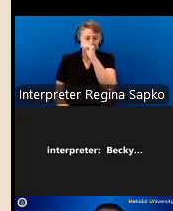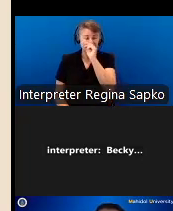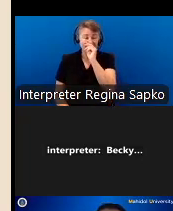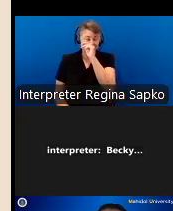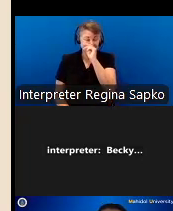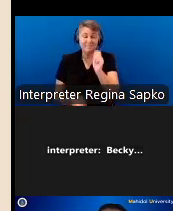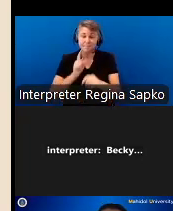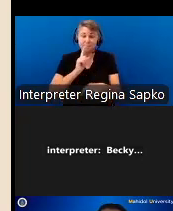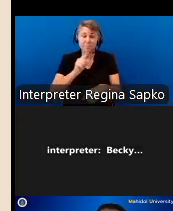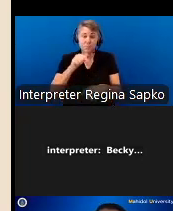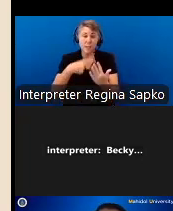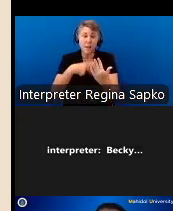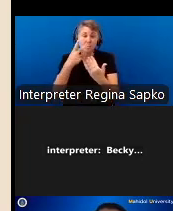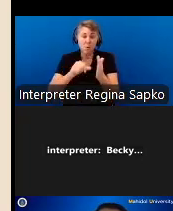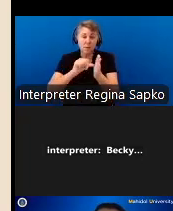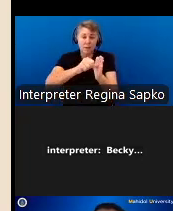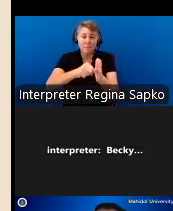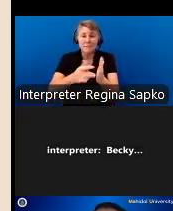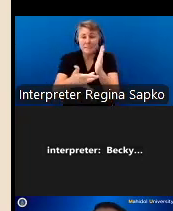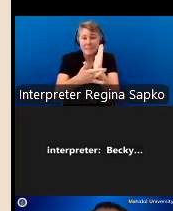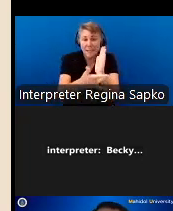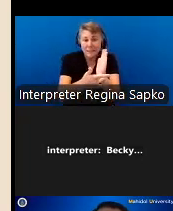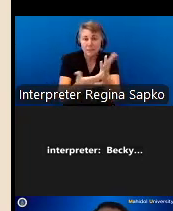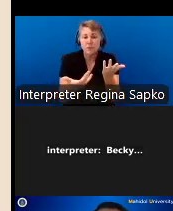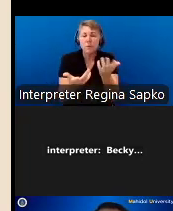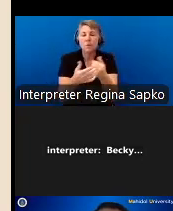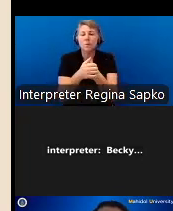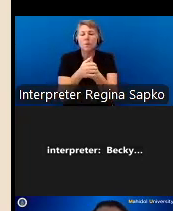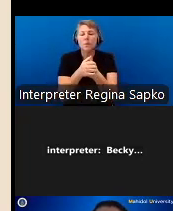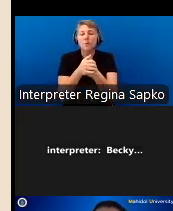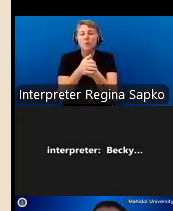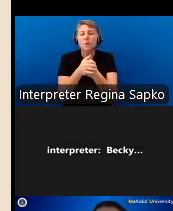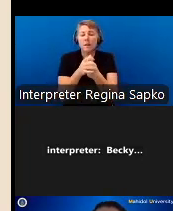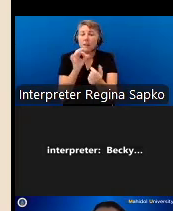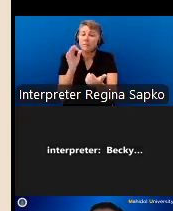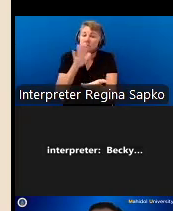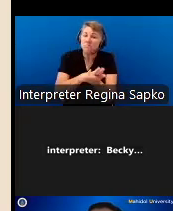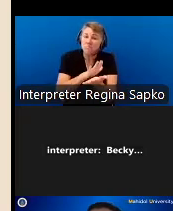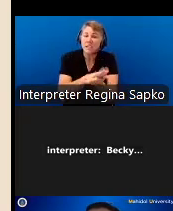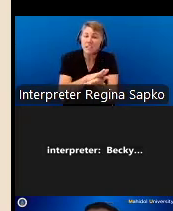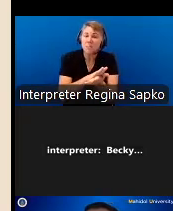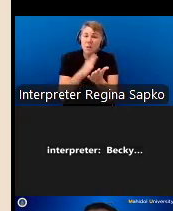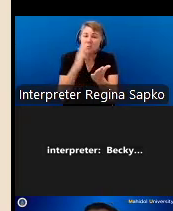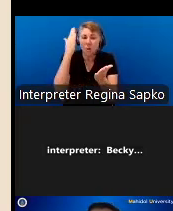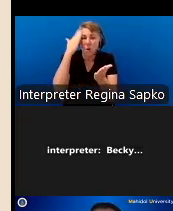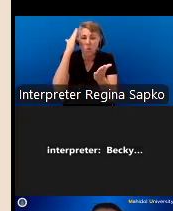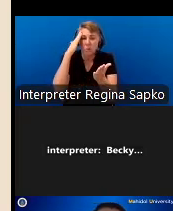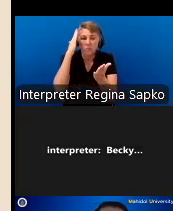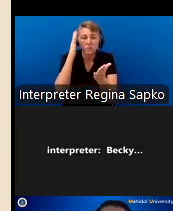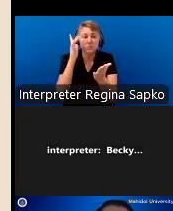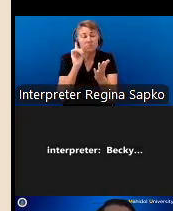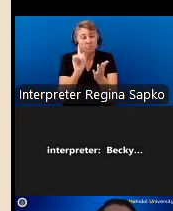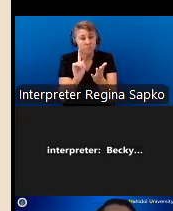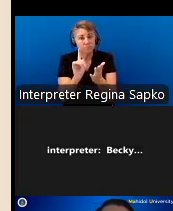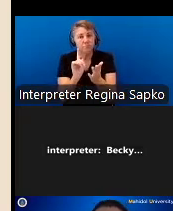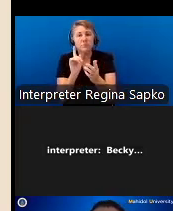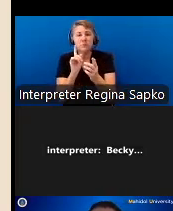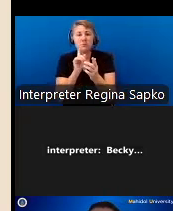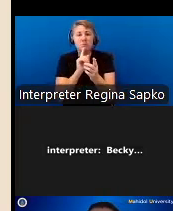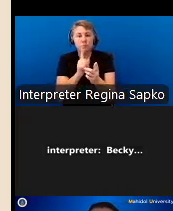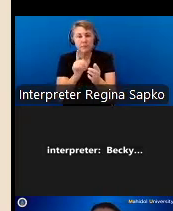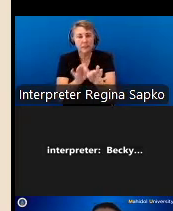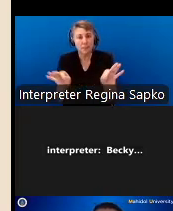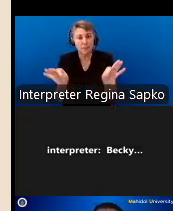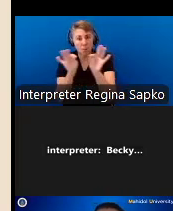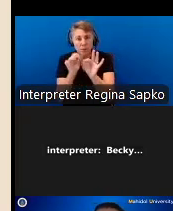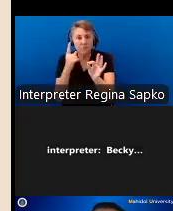like careers and not bad academic knowledge. And the one thing is very important for the program